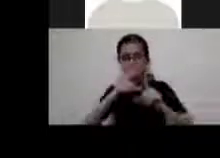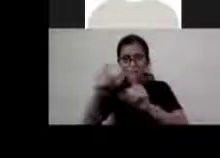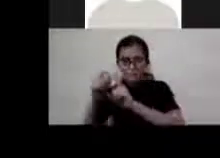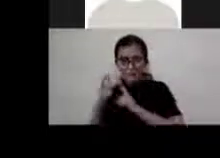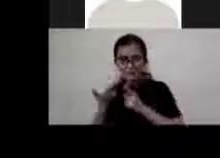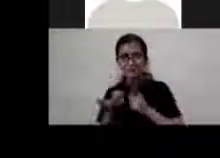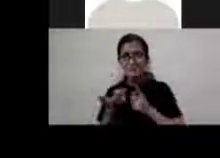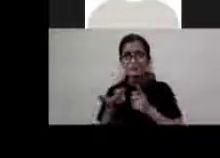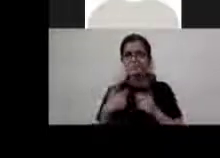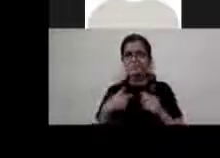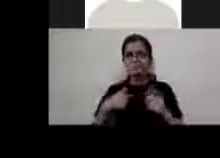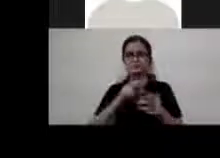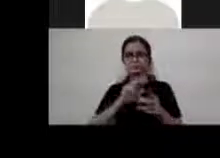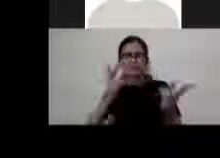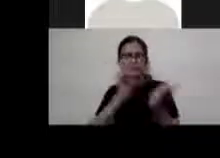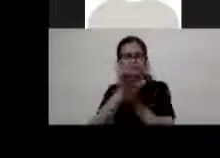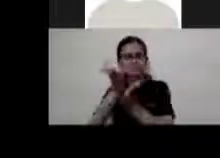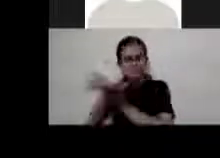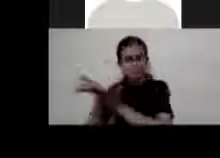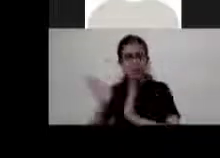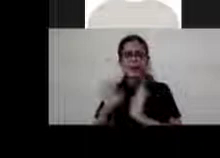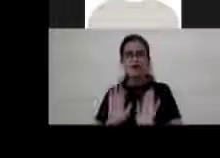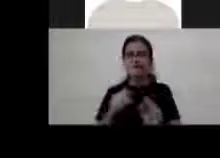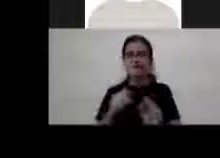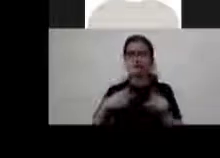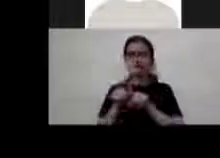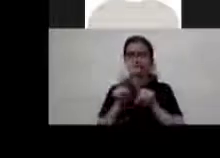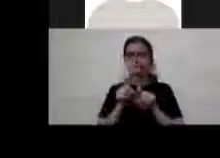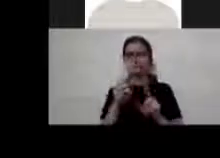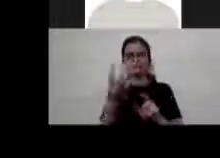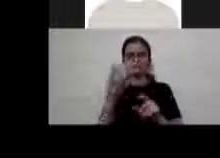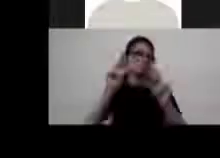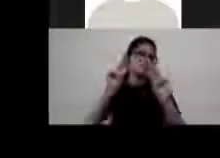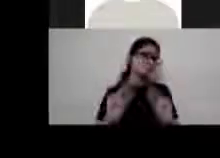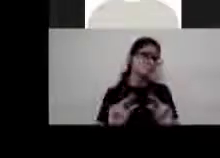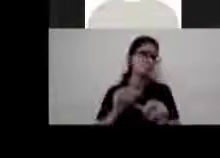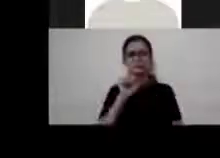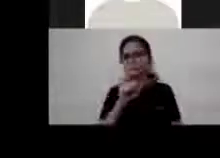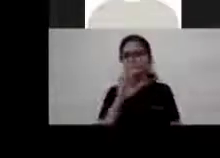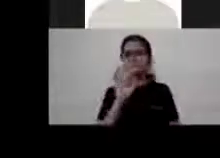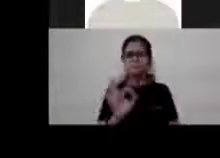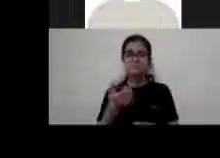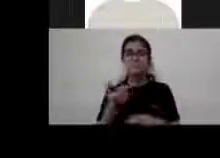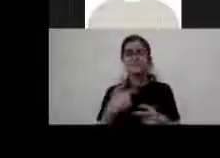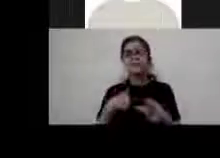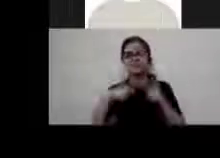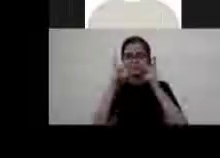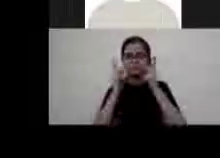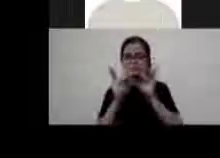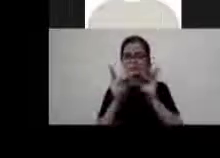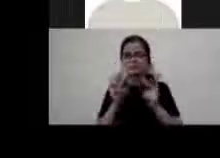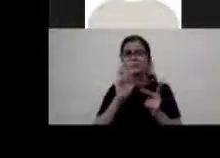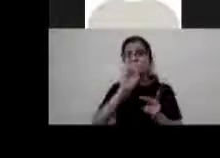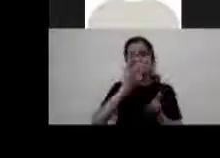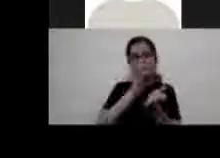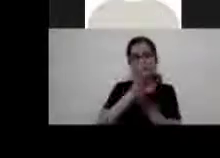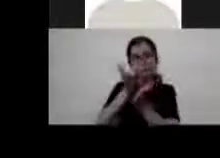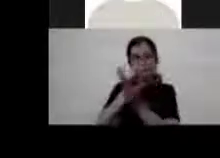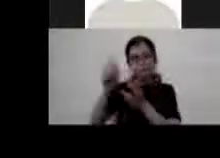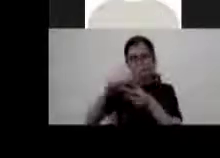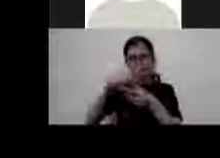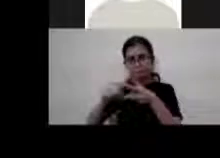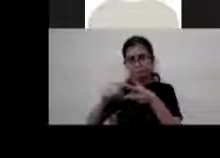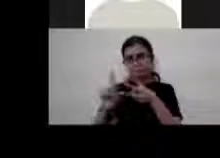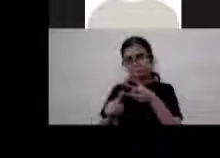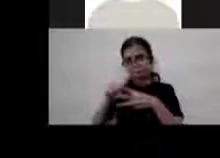on certain areas. But nevertheless, of course, we do see that like 3 main areas have emerged